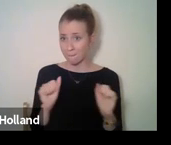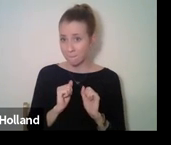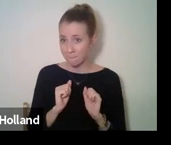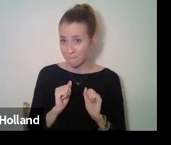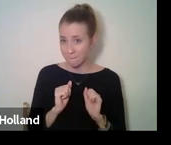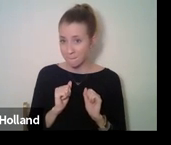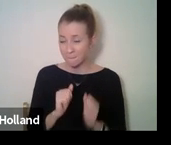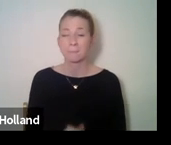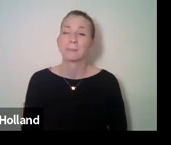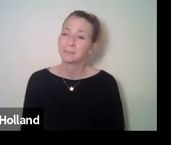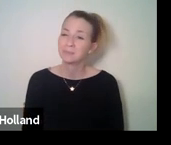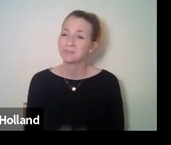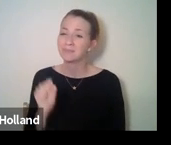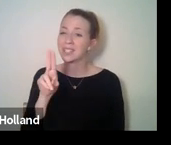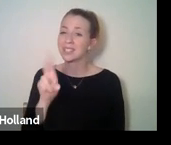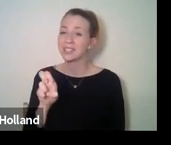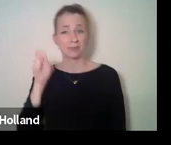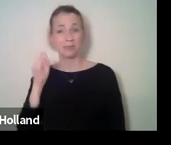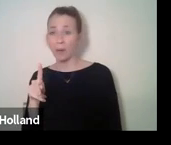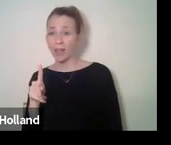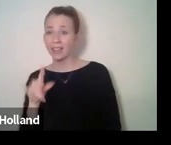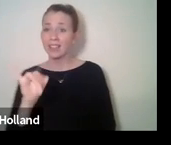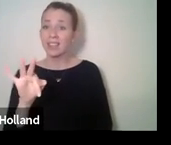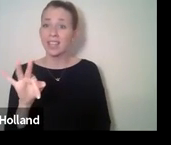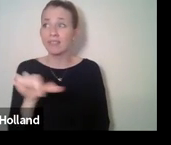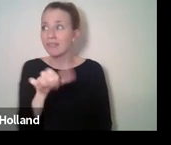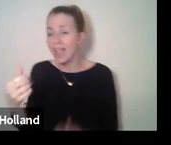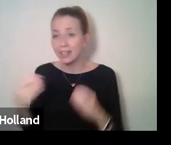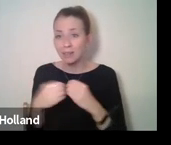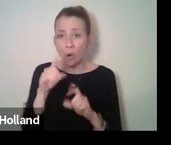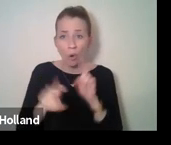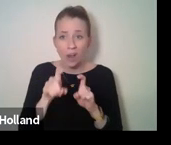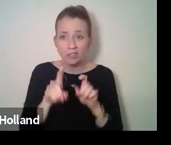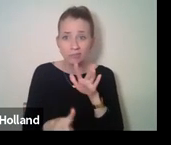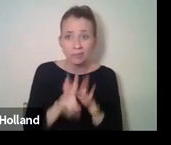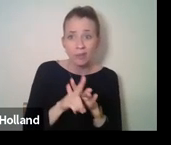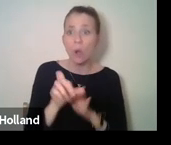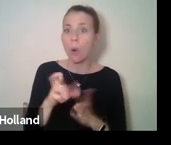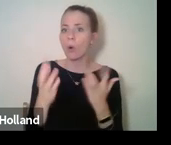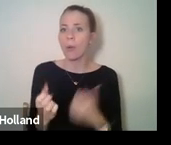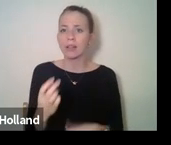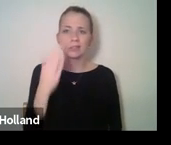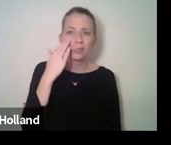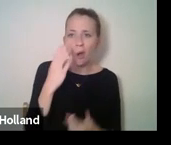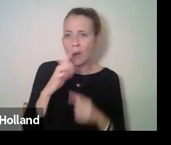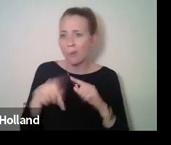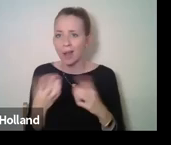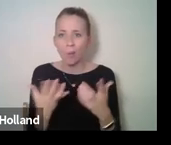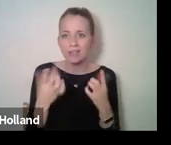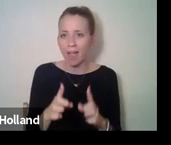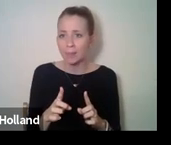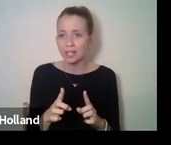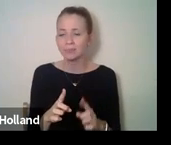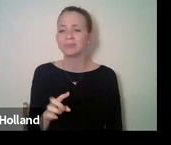All right. Well, if you have more questions or you want to keep track of the developments, Rochester